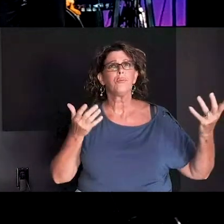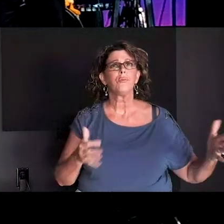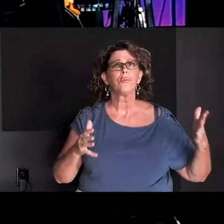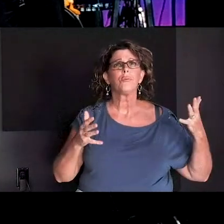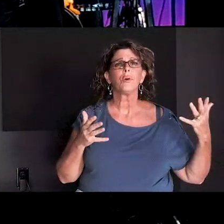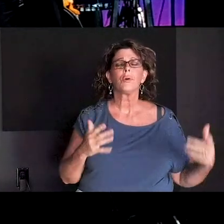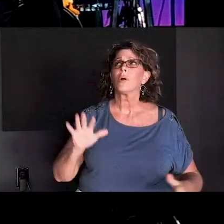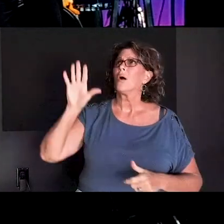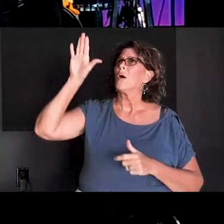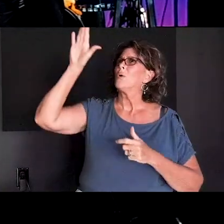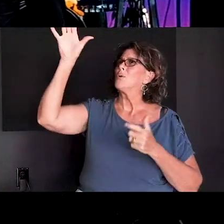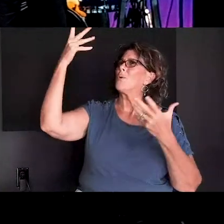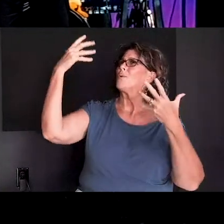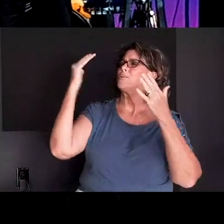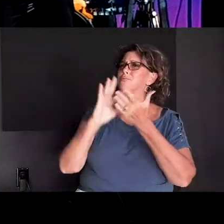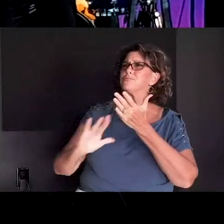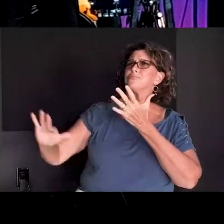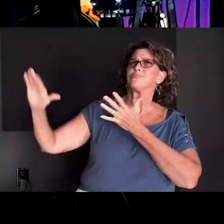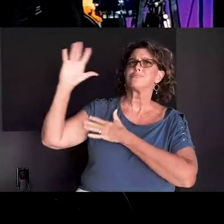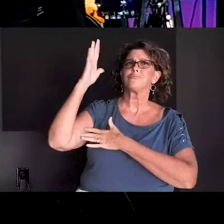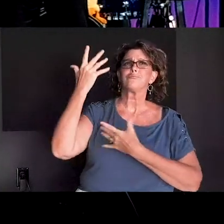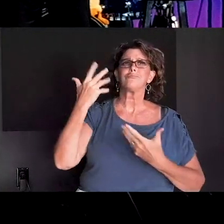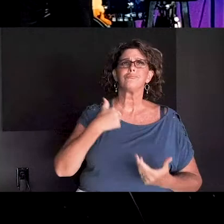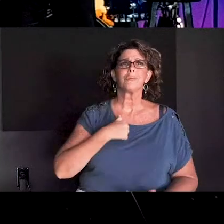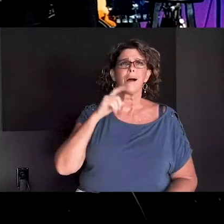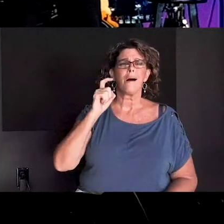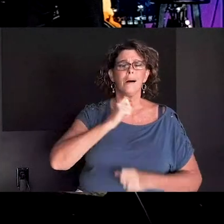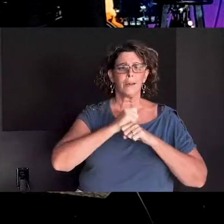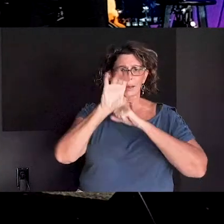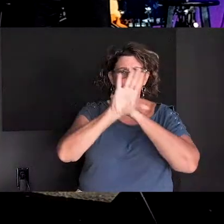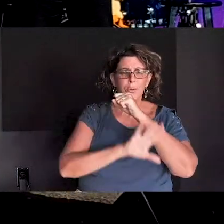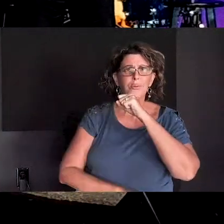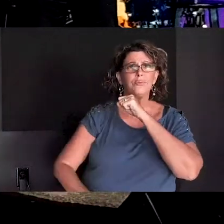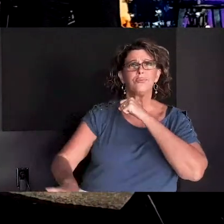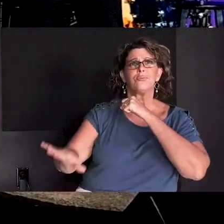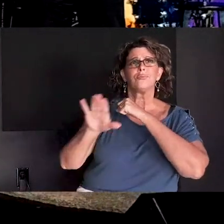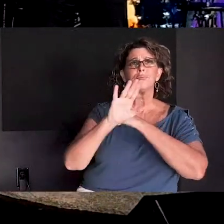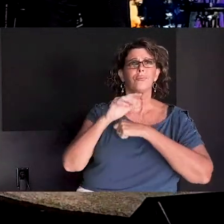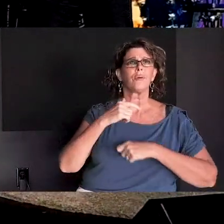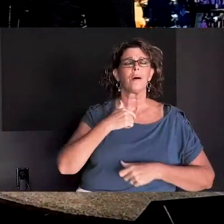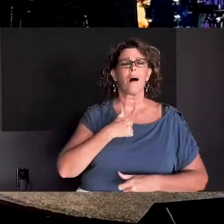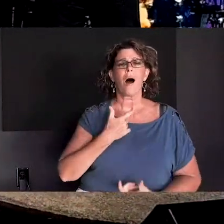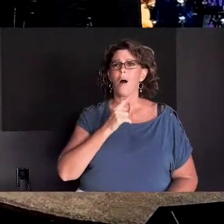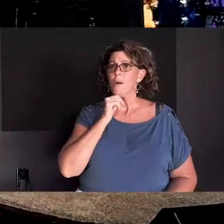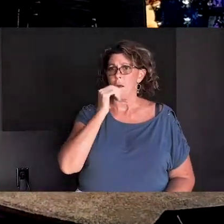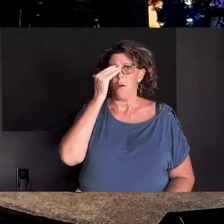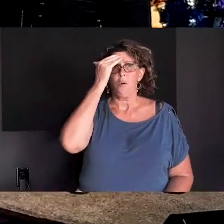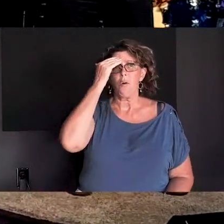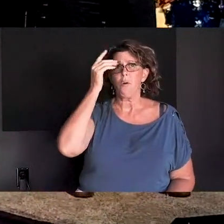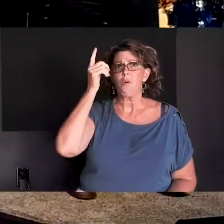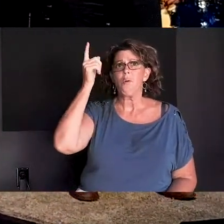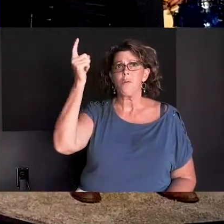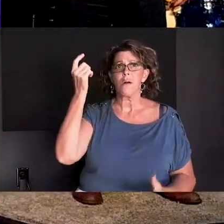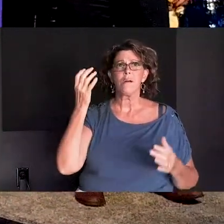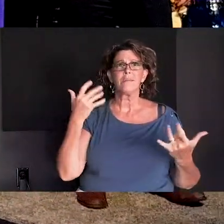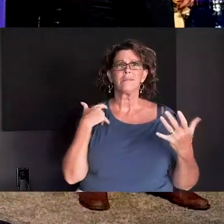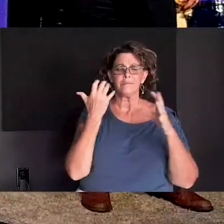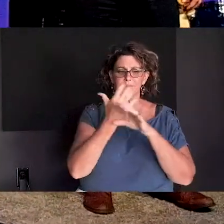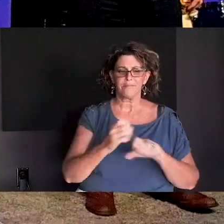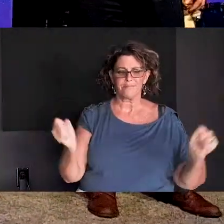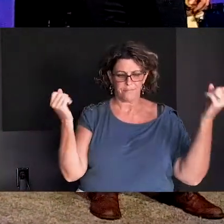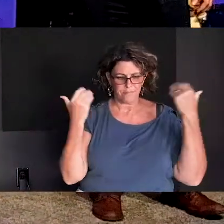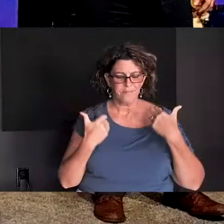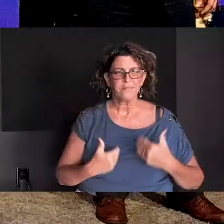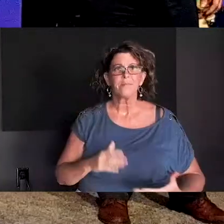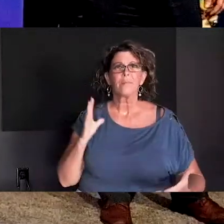your glory. I needed shelter, I was an orphan, now you call me